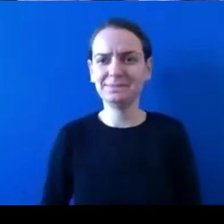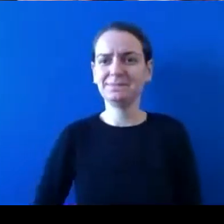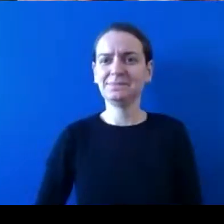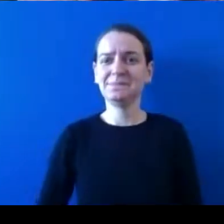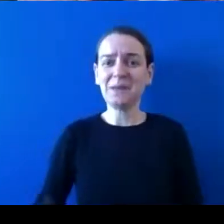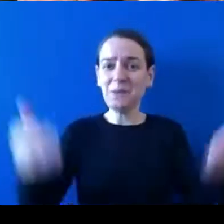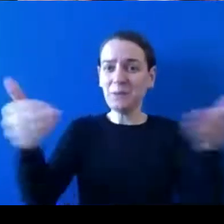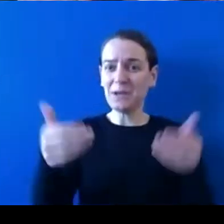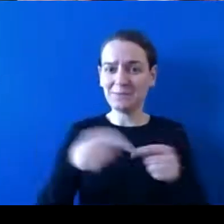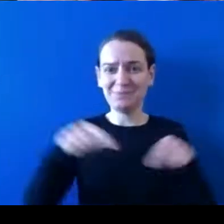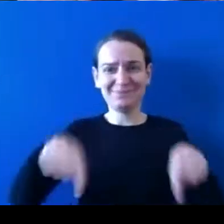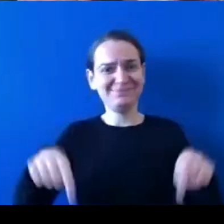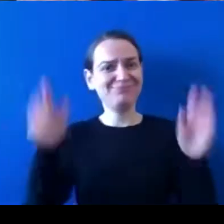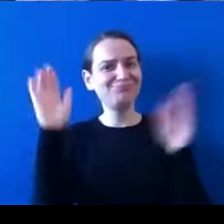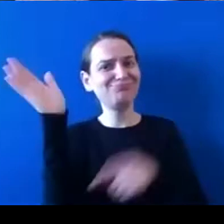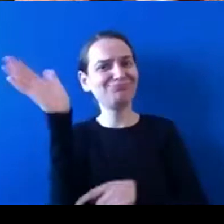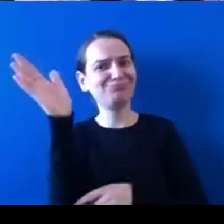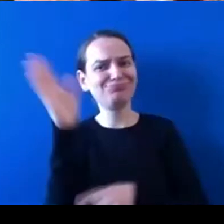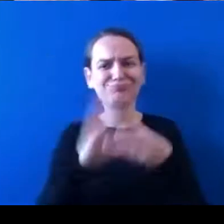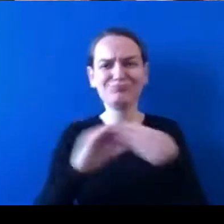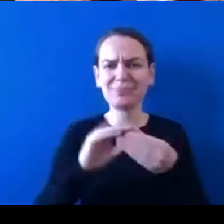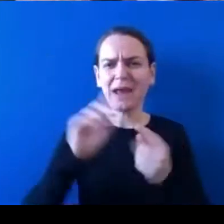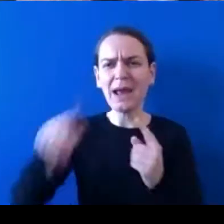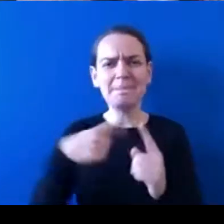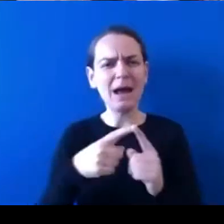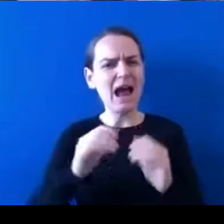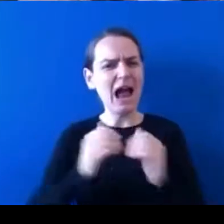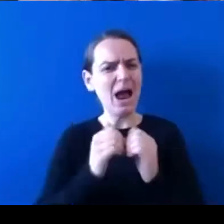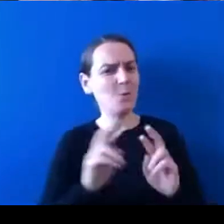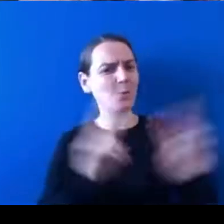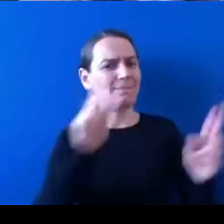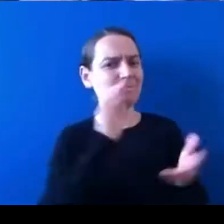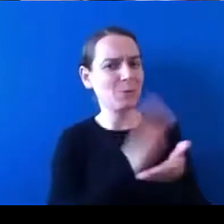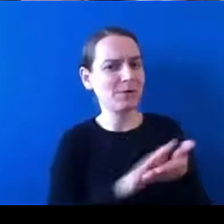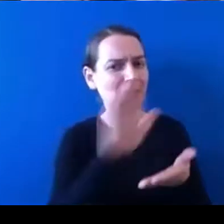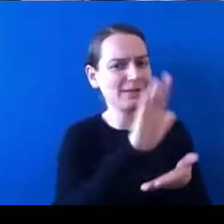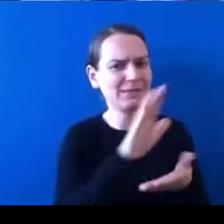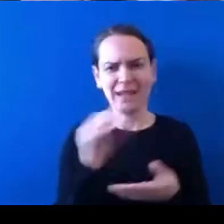Mobility Ready for College. What's O&M got to do with it?